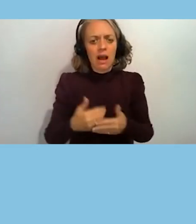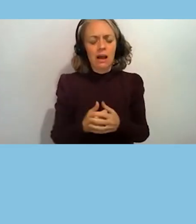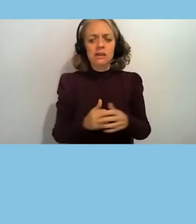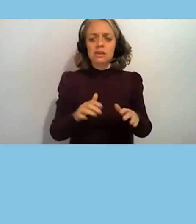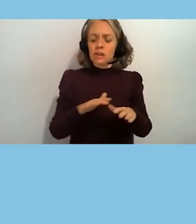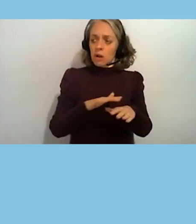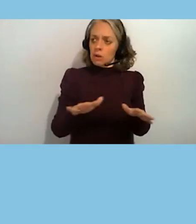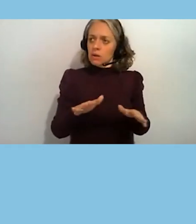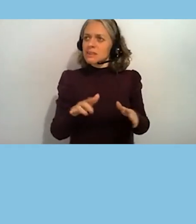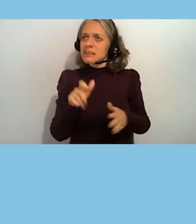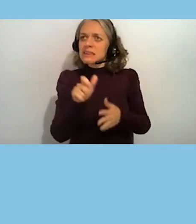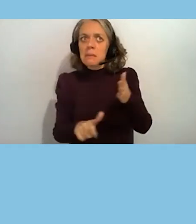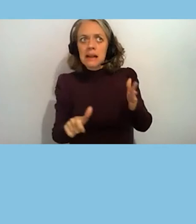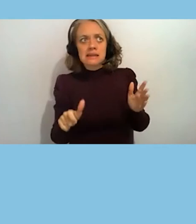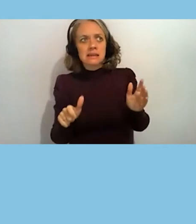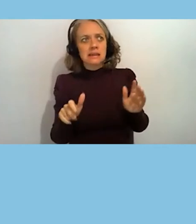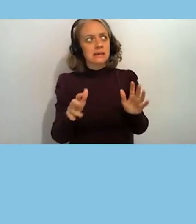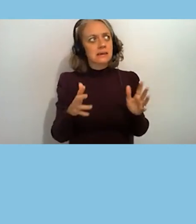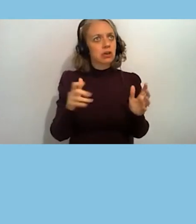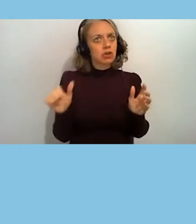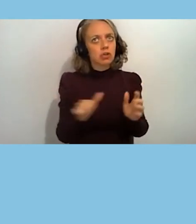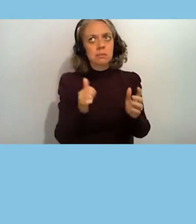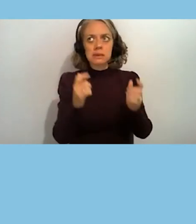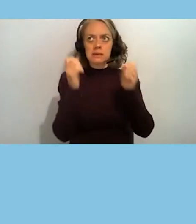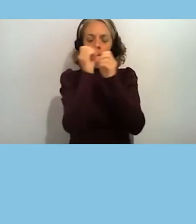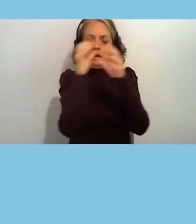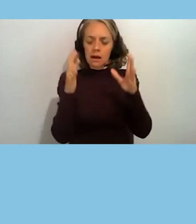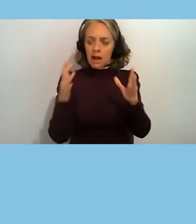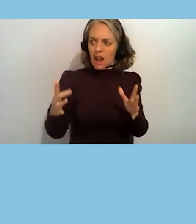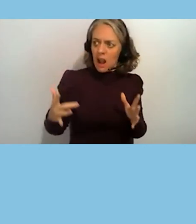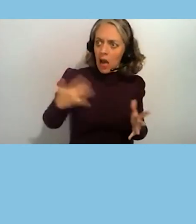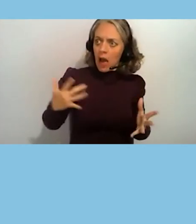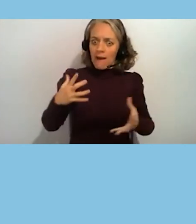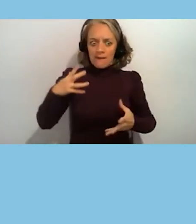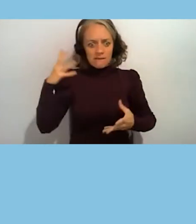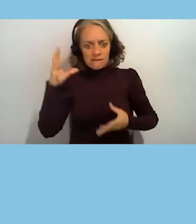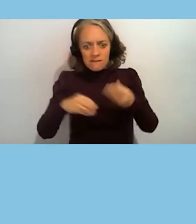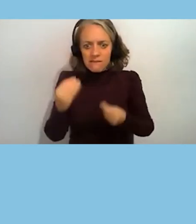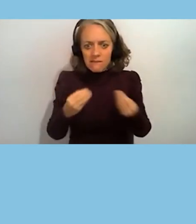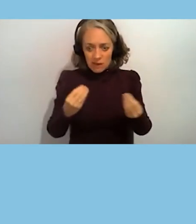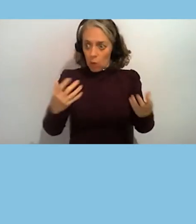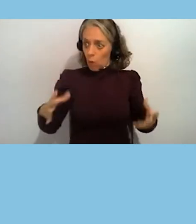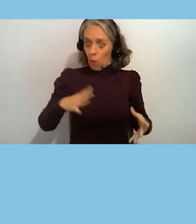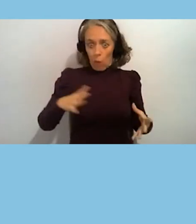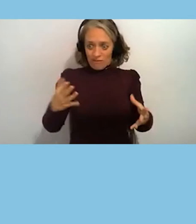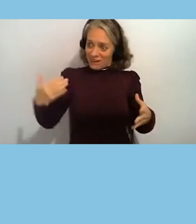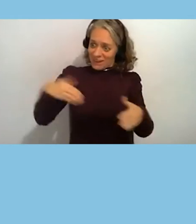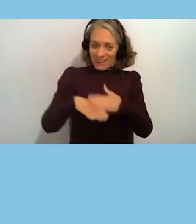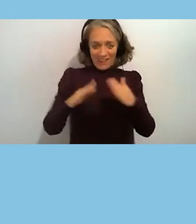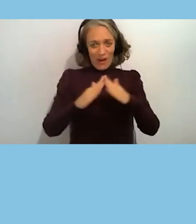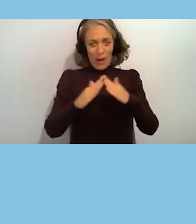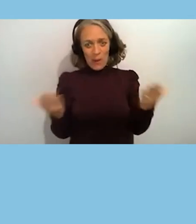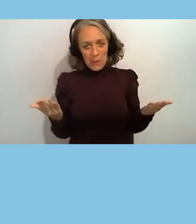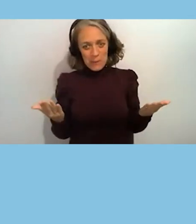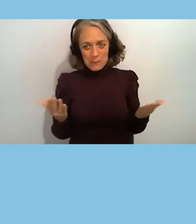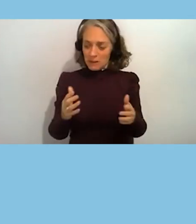lively experience, as a form of sensuality that is already in the house, part of our